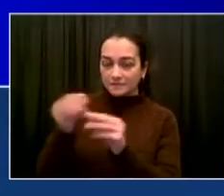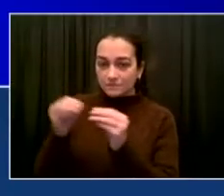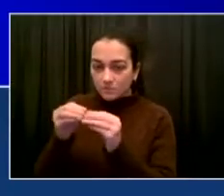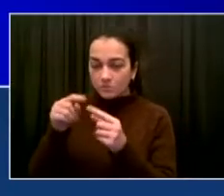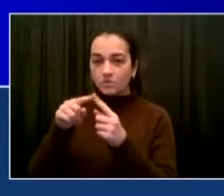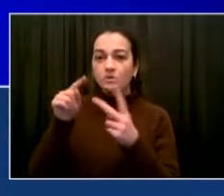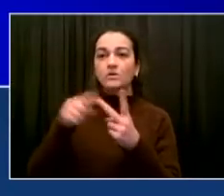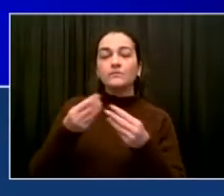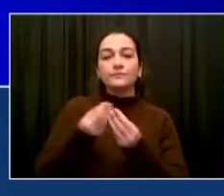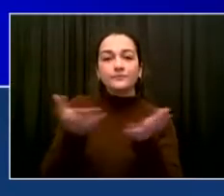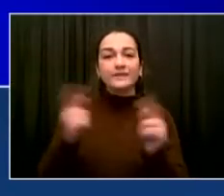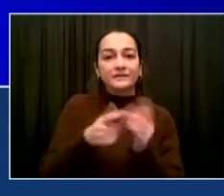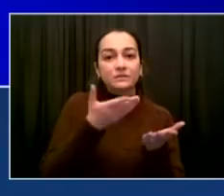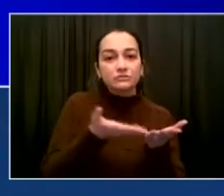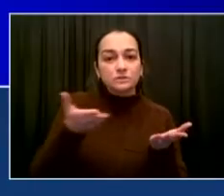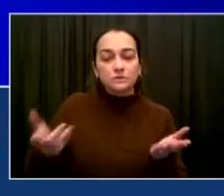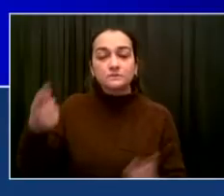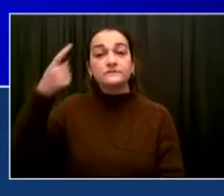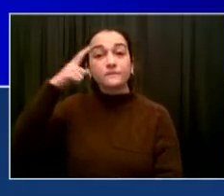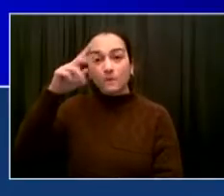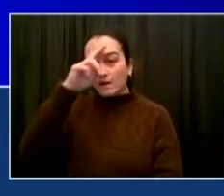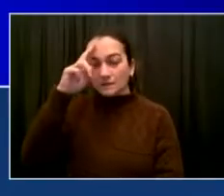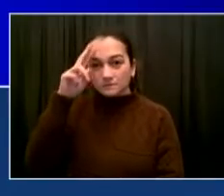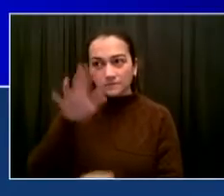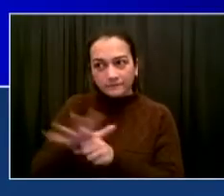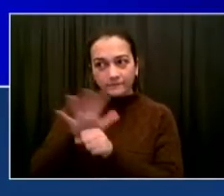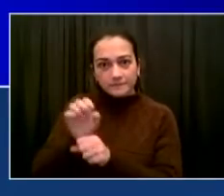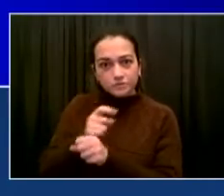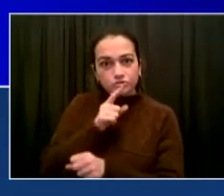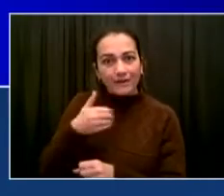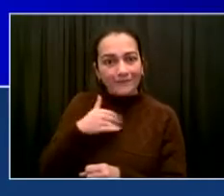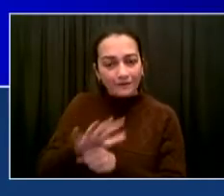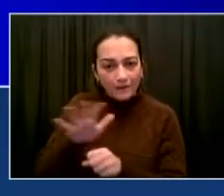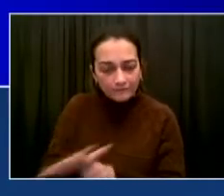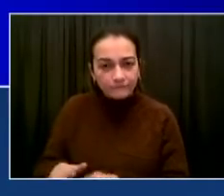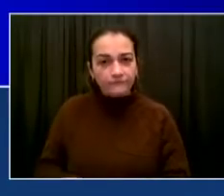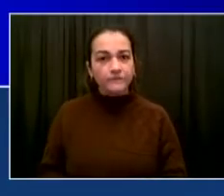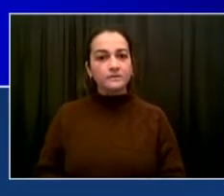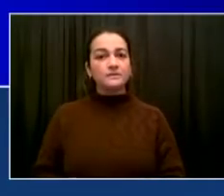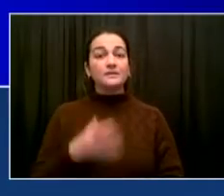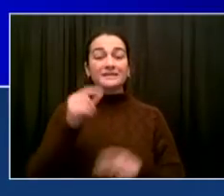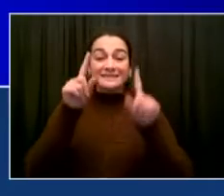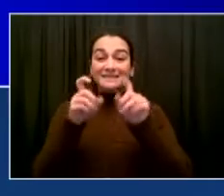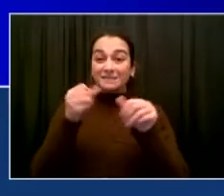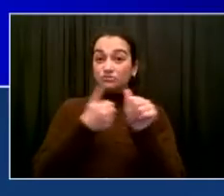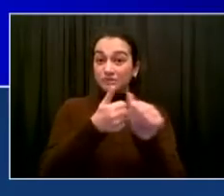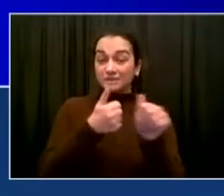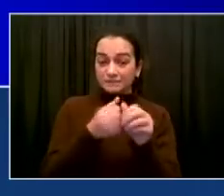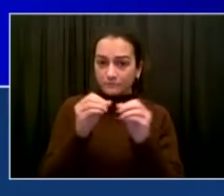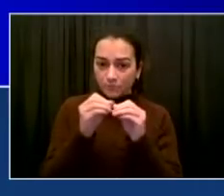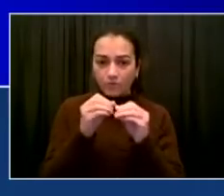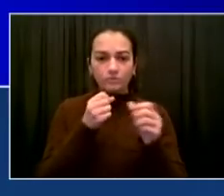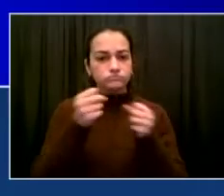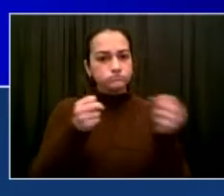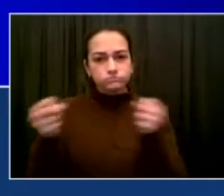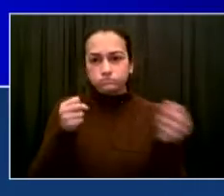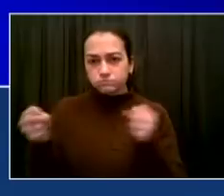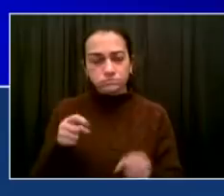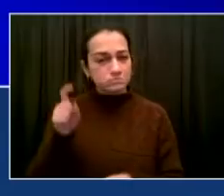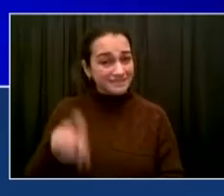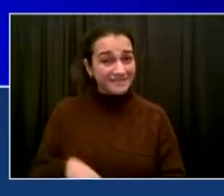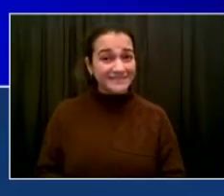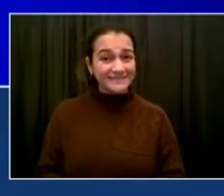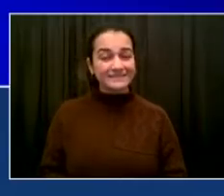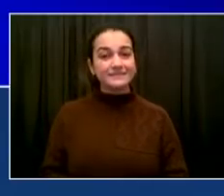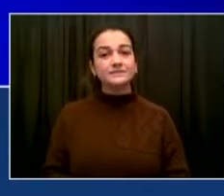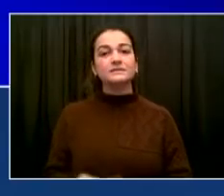fight back with Omicron, overcome it. I'm absolutely confident in the ability of our health system to sustain this new surge. But we're all going to